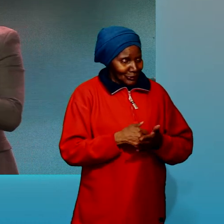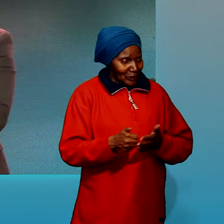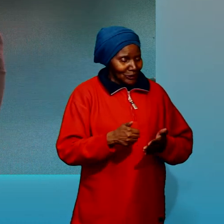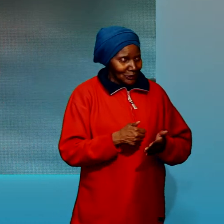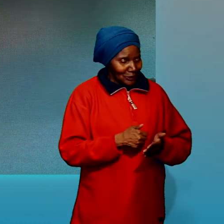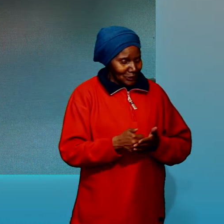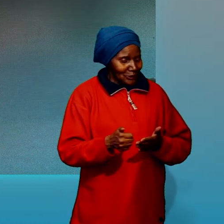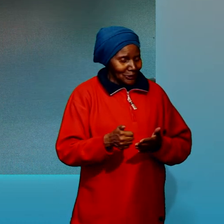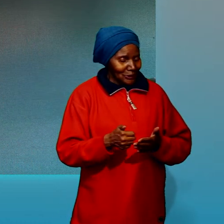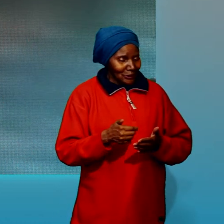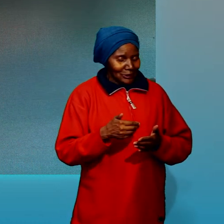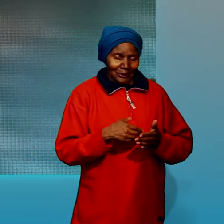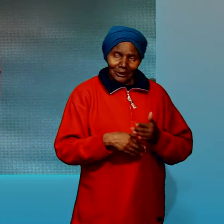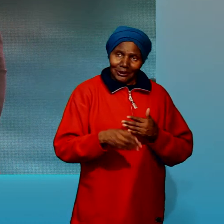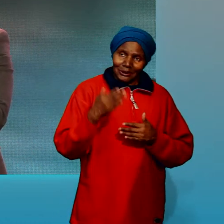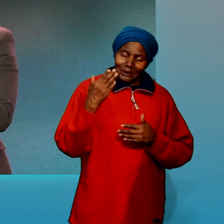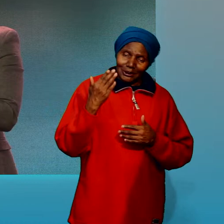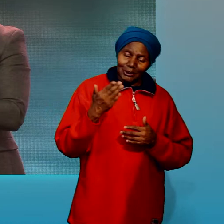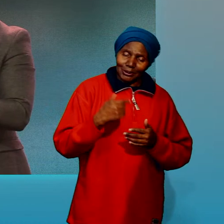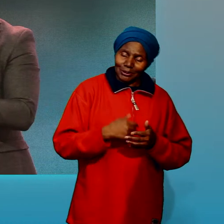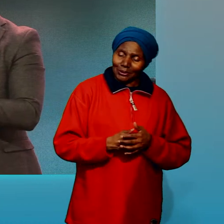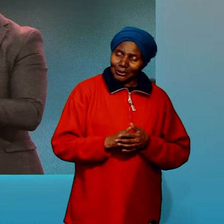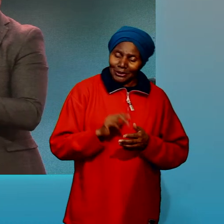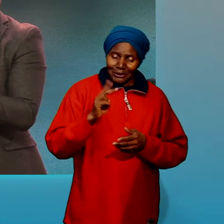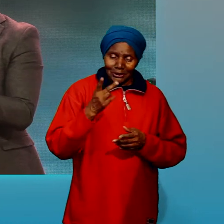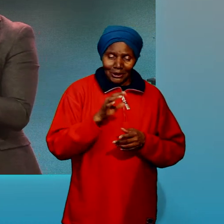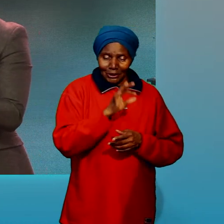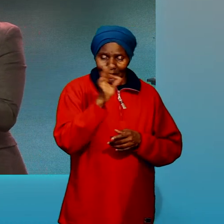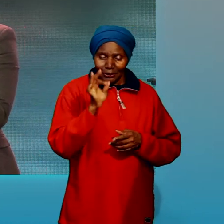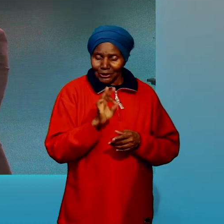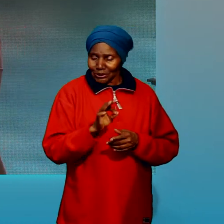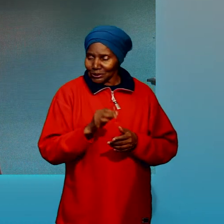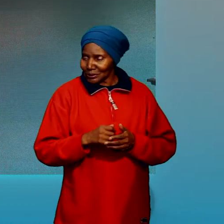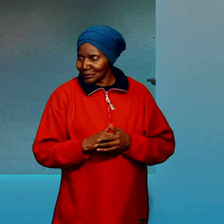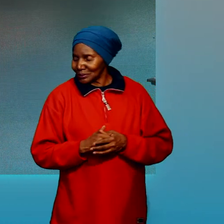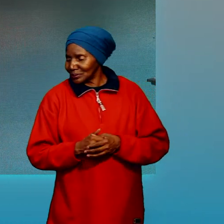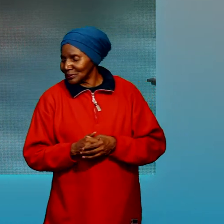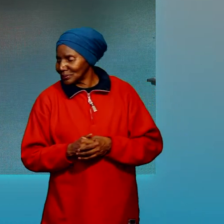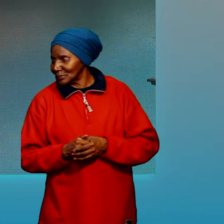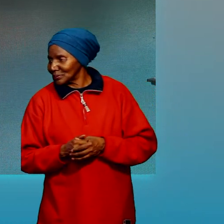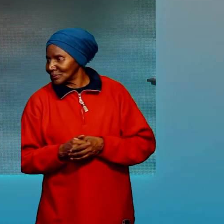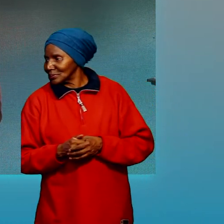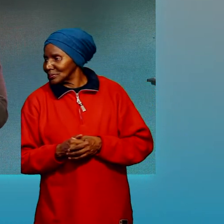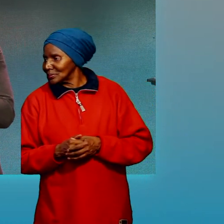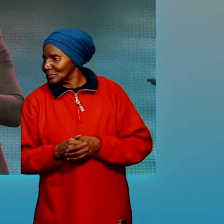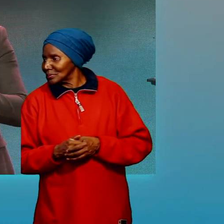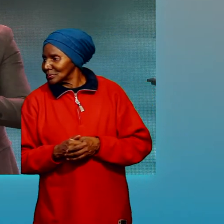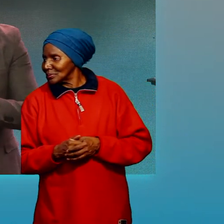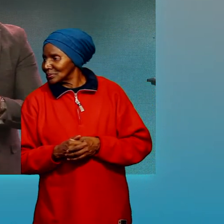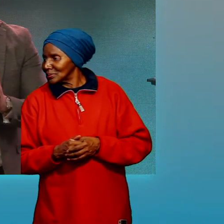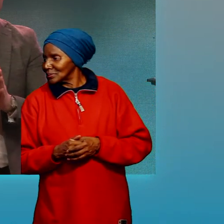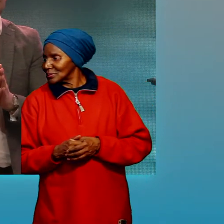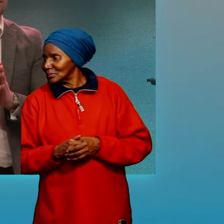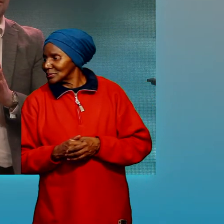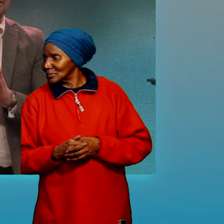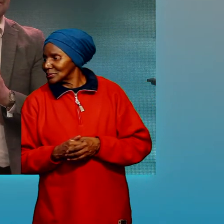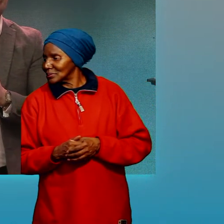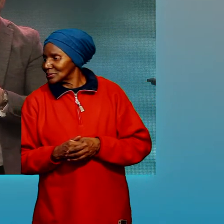And my second question is, for your own consideration, in your own